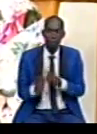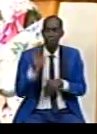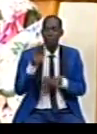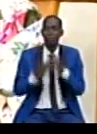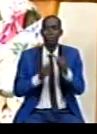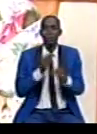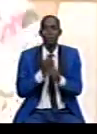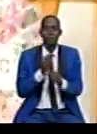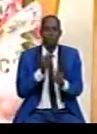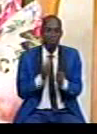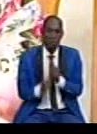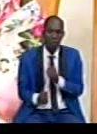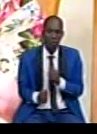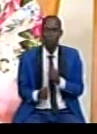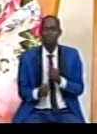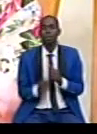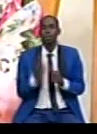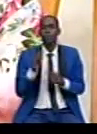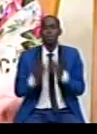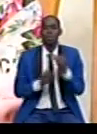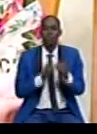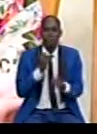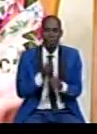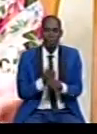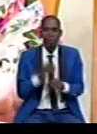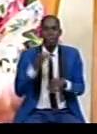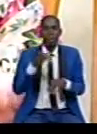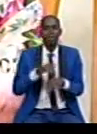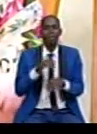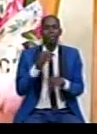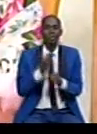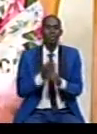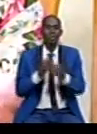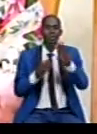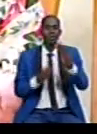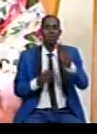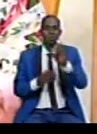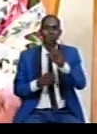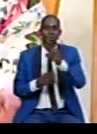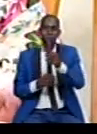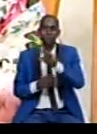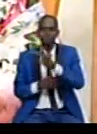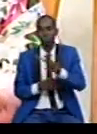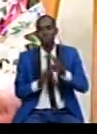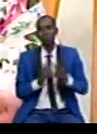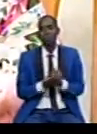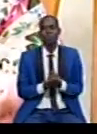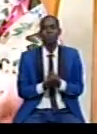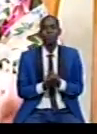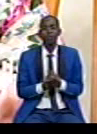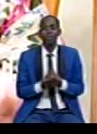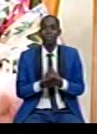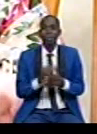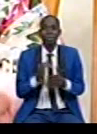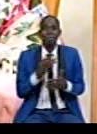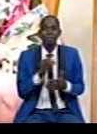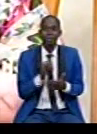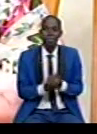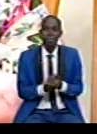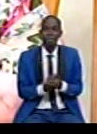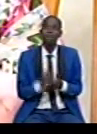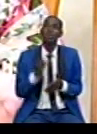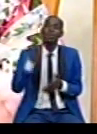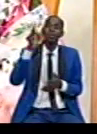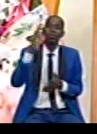years waiting. In 2022, precisely that